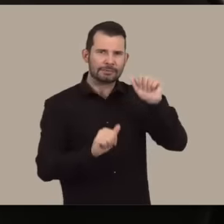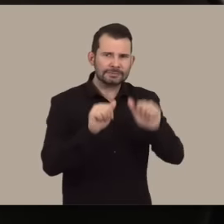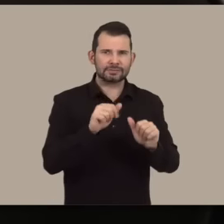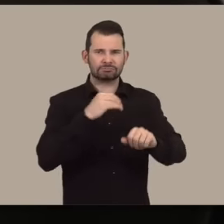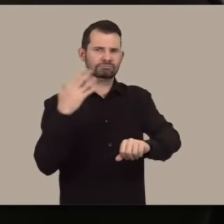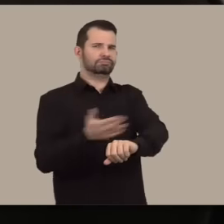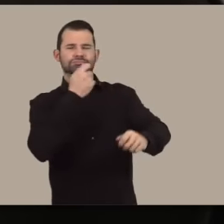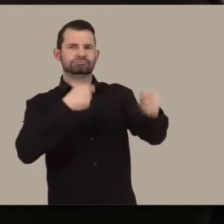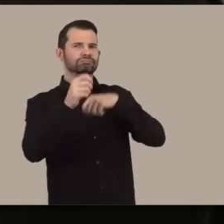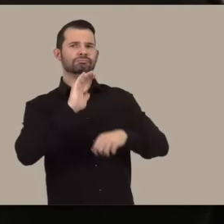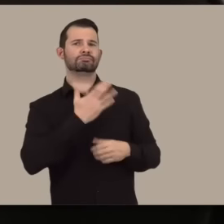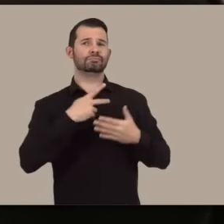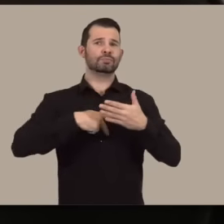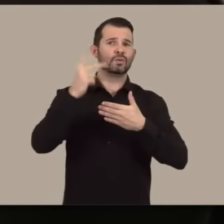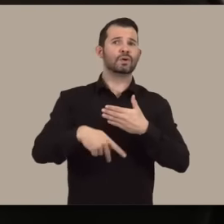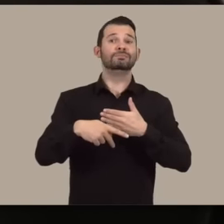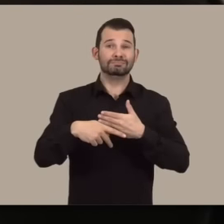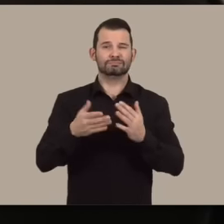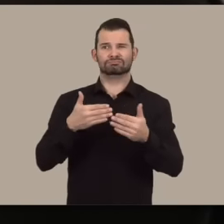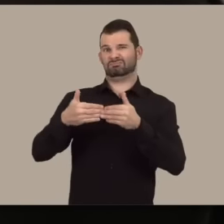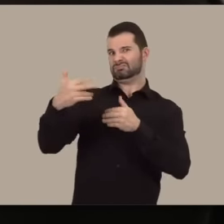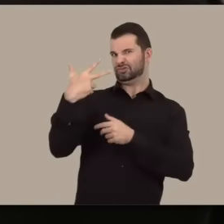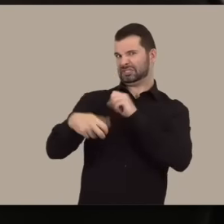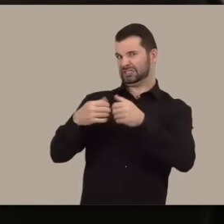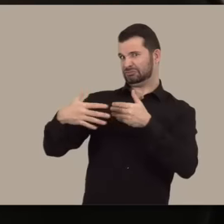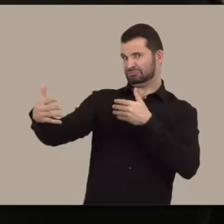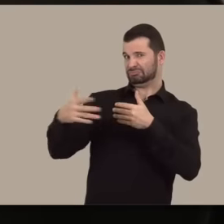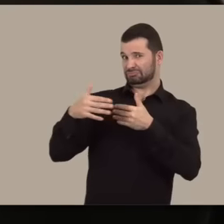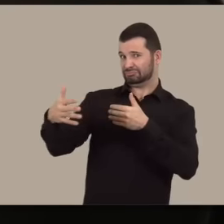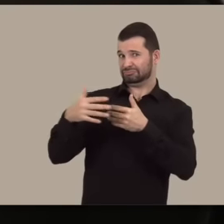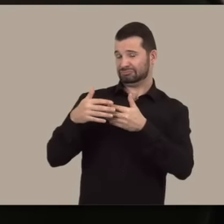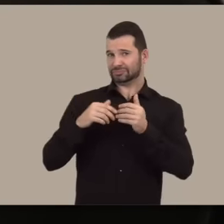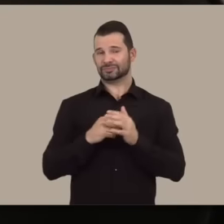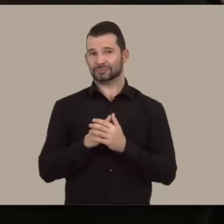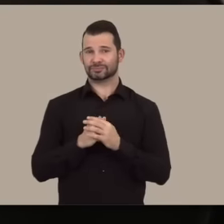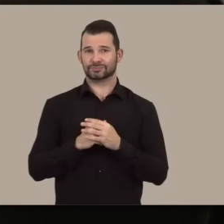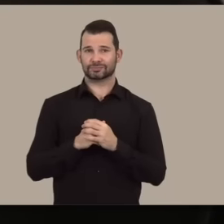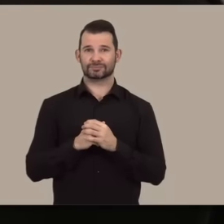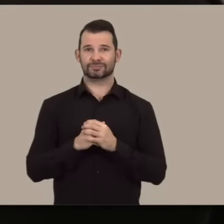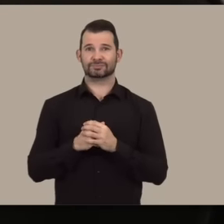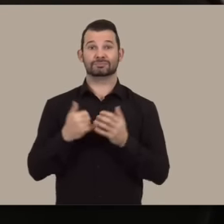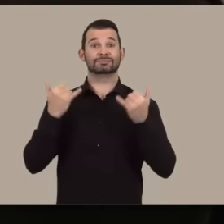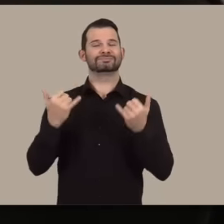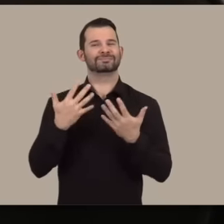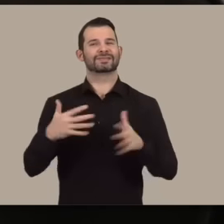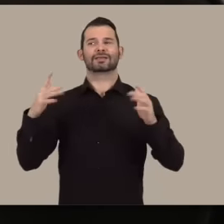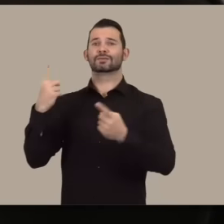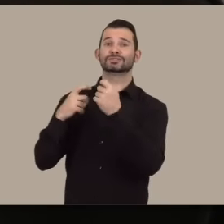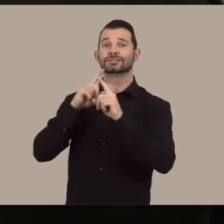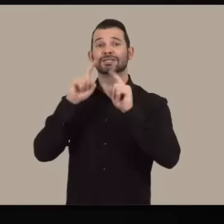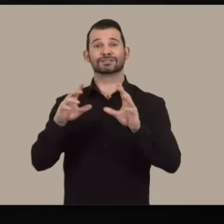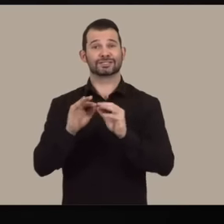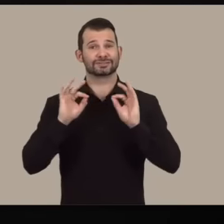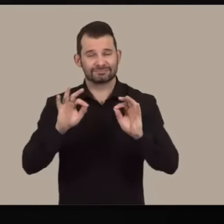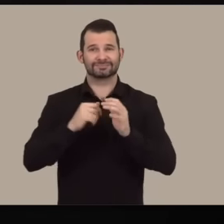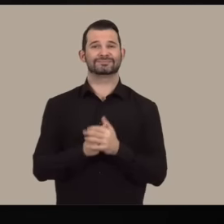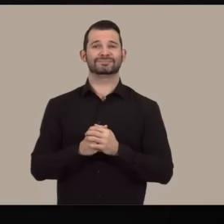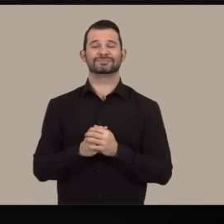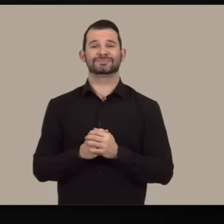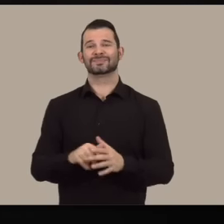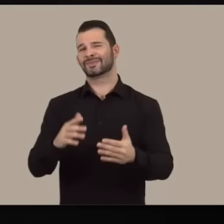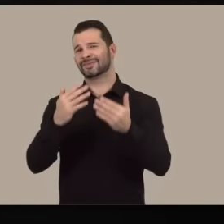working hard with industry members to reassess and revamp our programs over the next 3 years. So